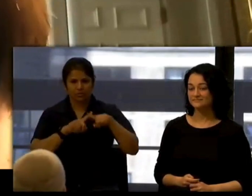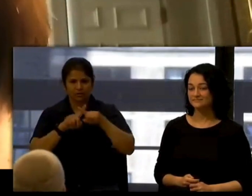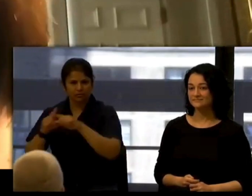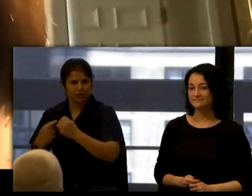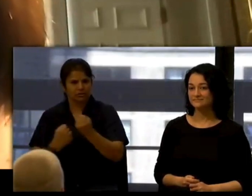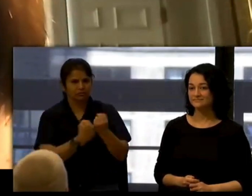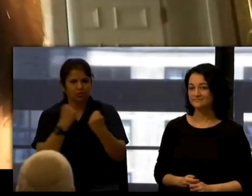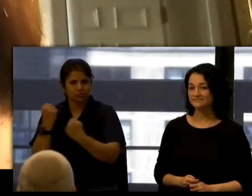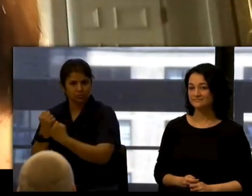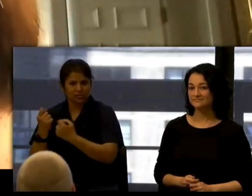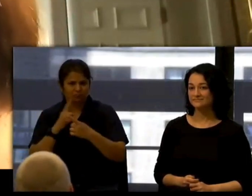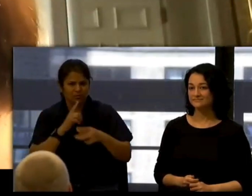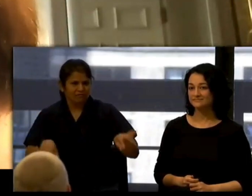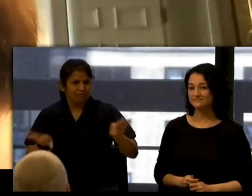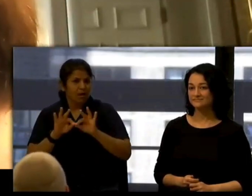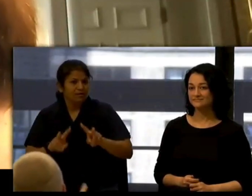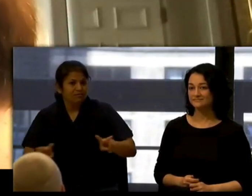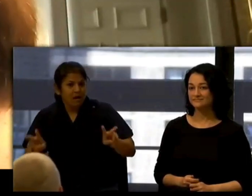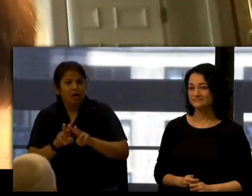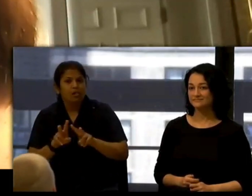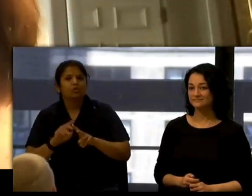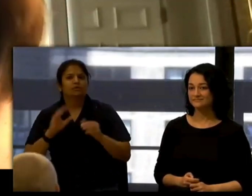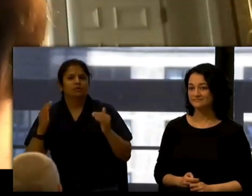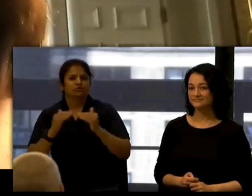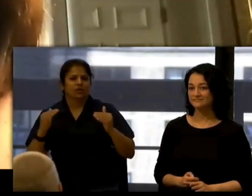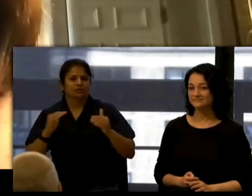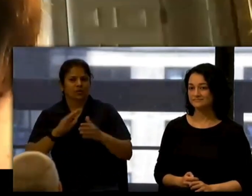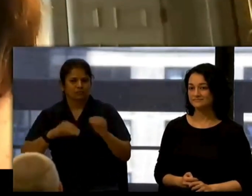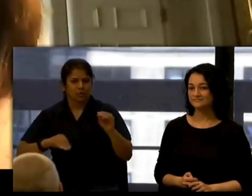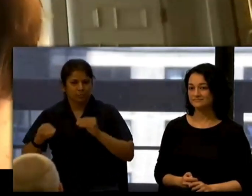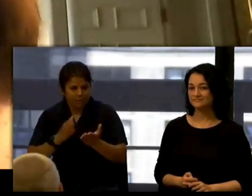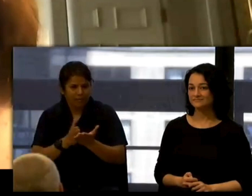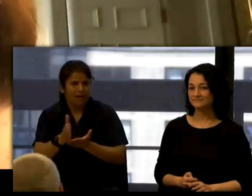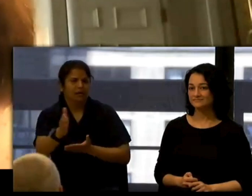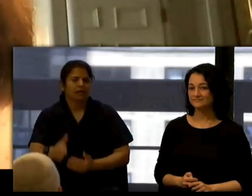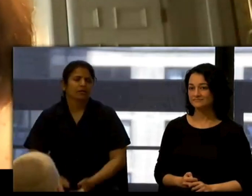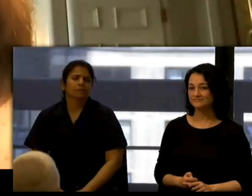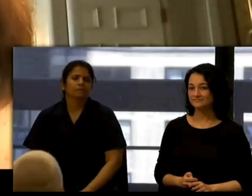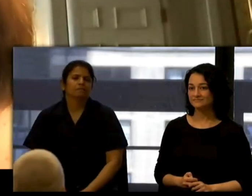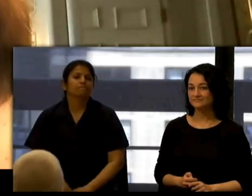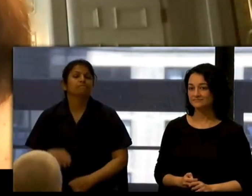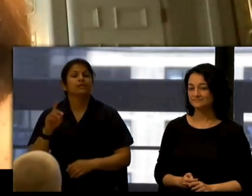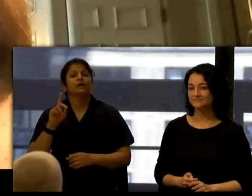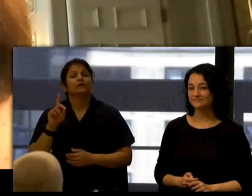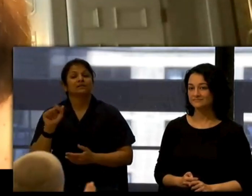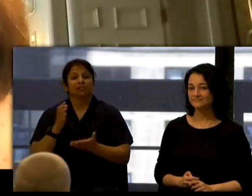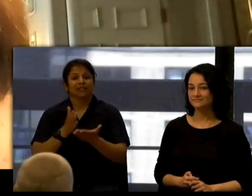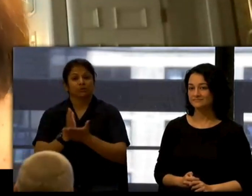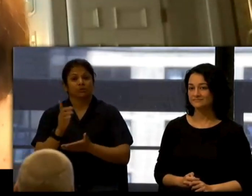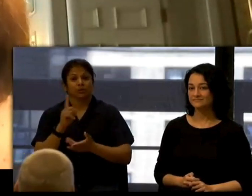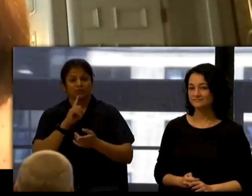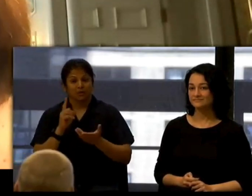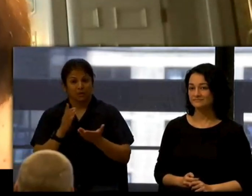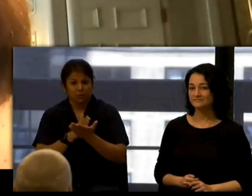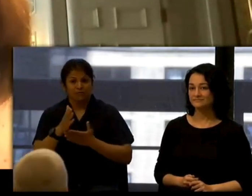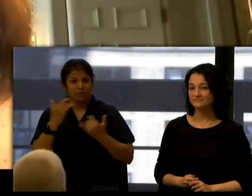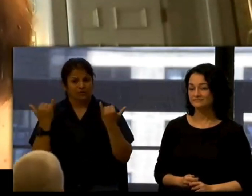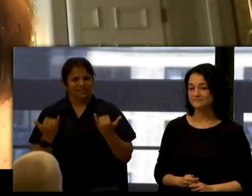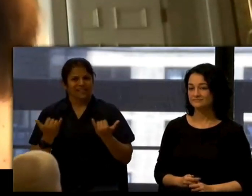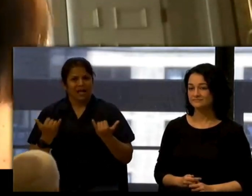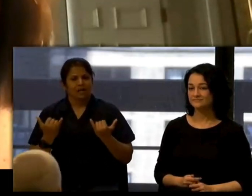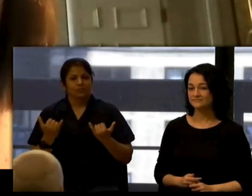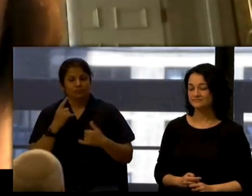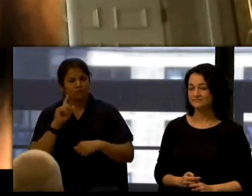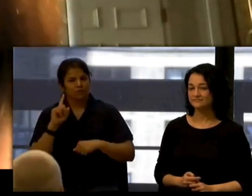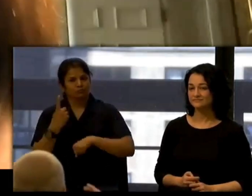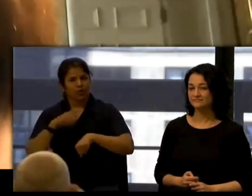movement. The disability rights movement at this moment is largely experiencing for the first time what it means